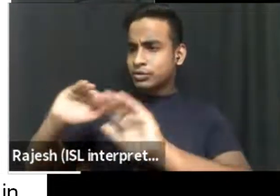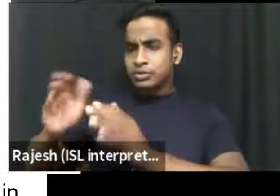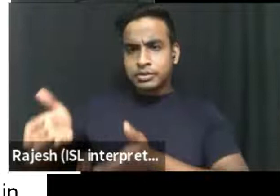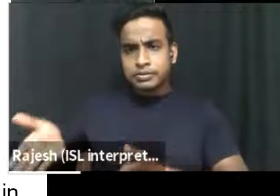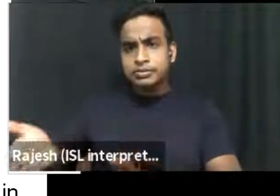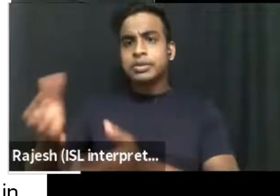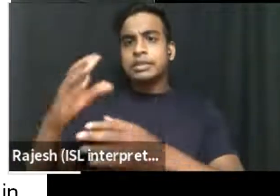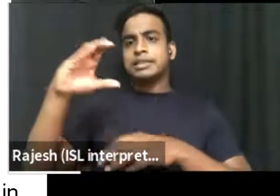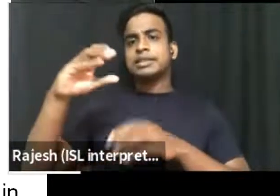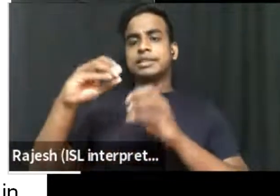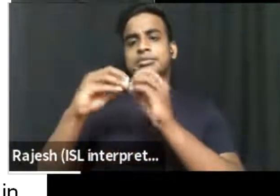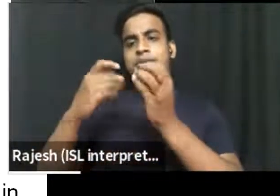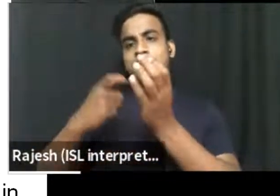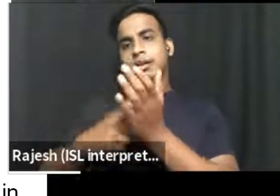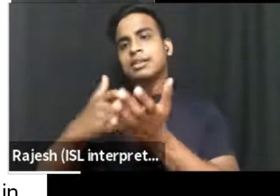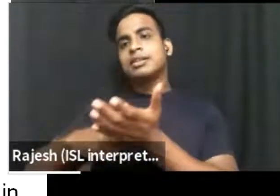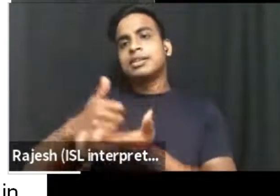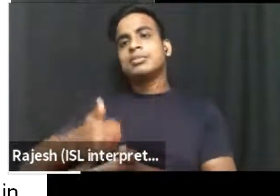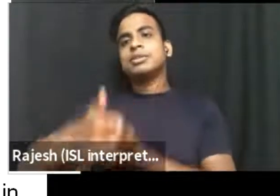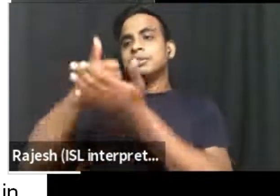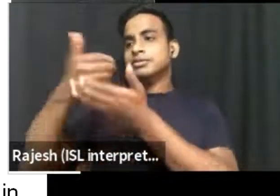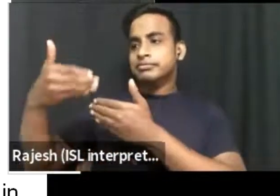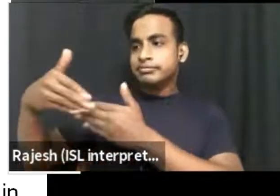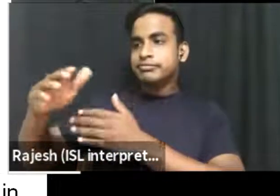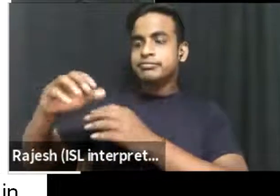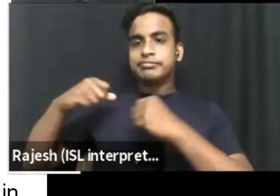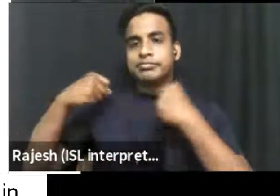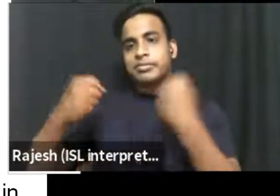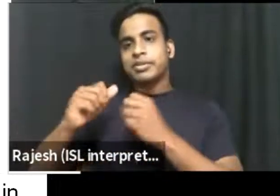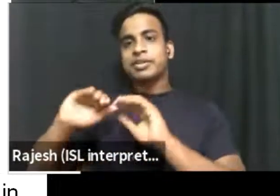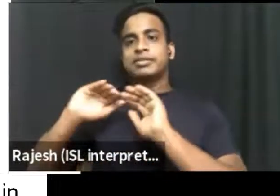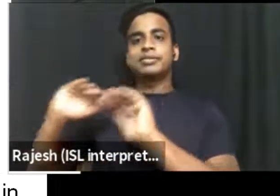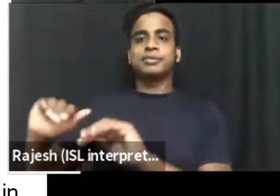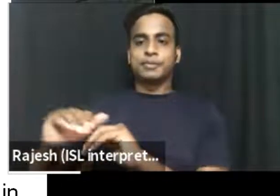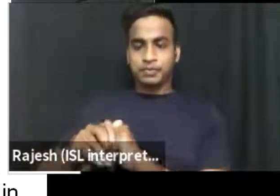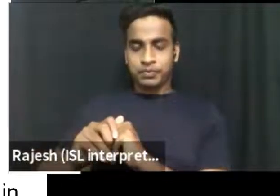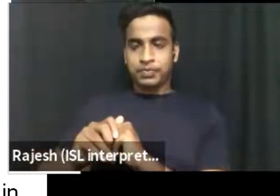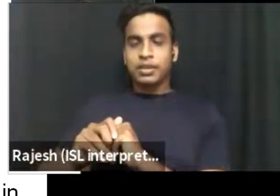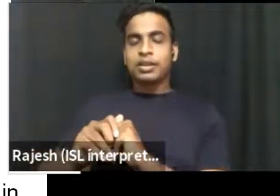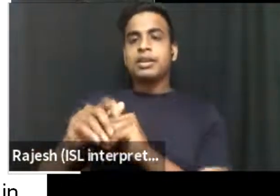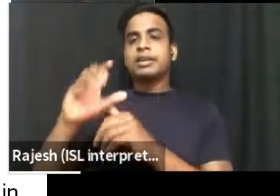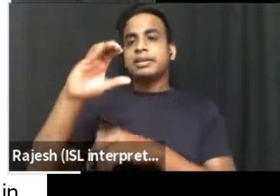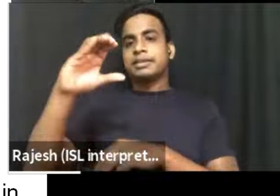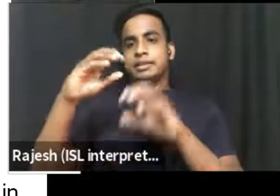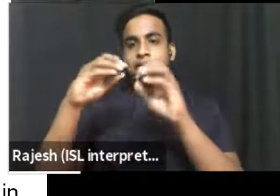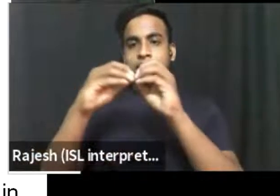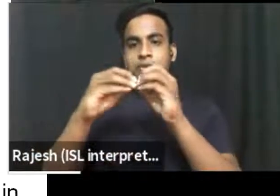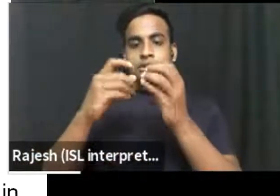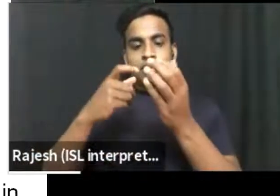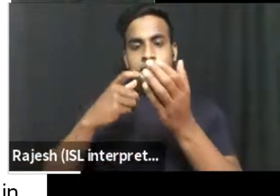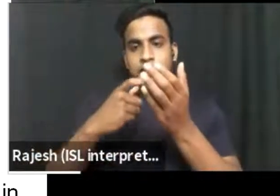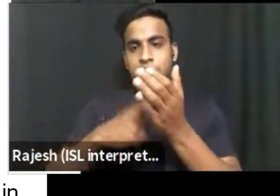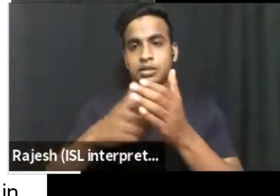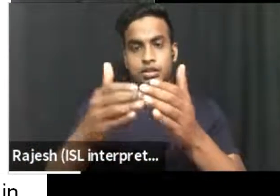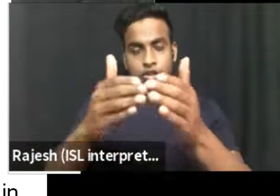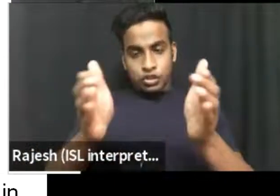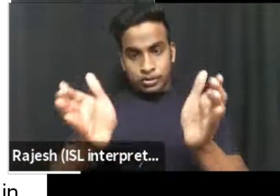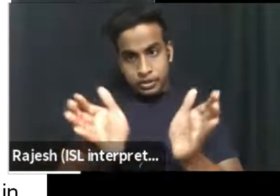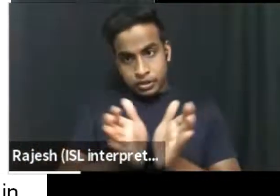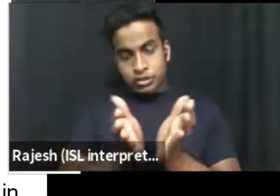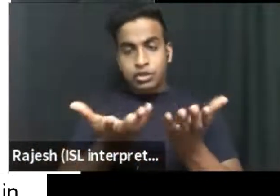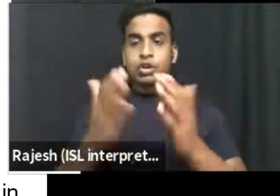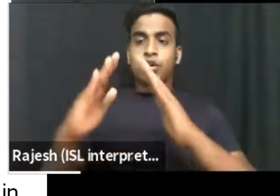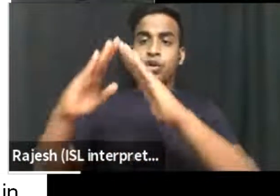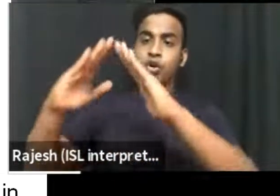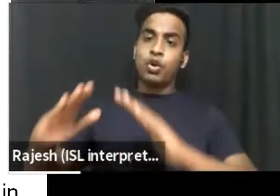habilitation and rehabilitation, we continue to have, whether it should be just community-based or community-based includes home-based. I'm